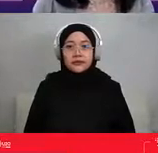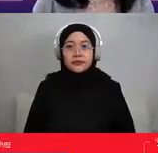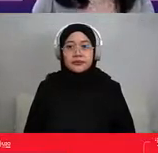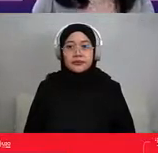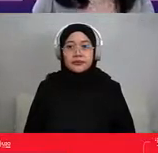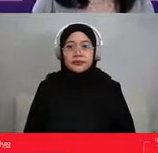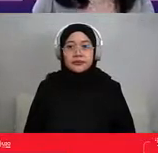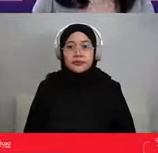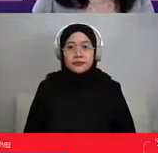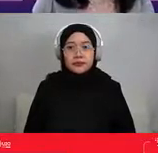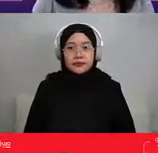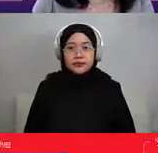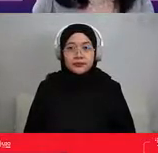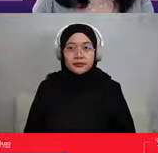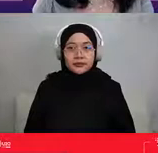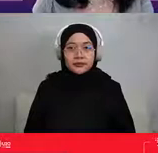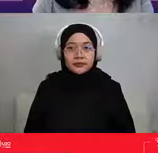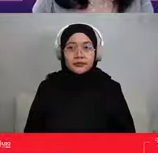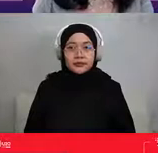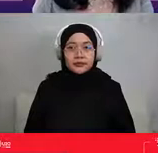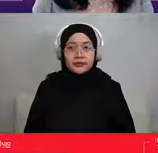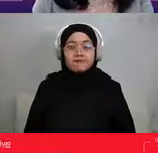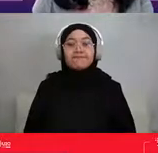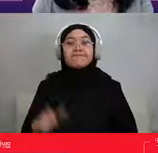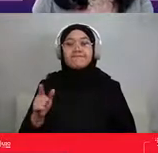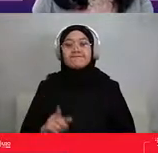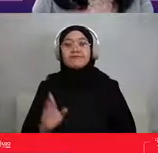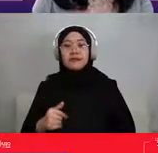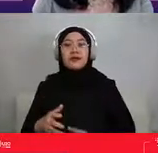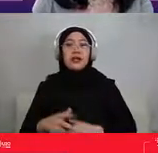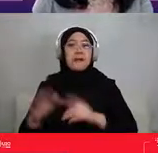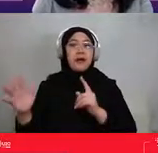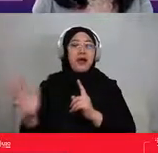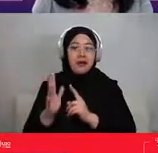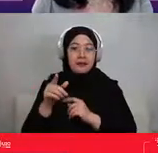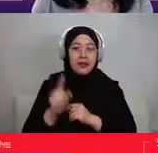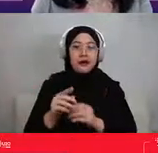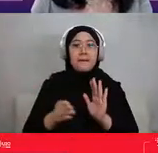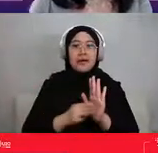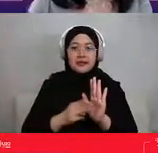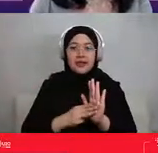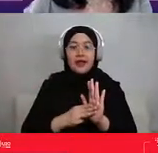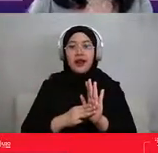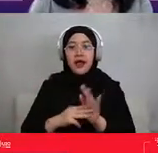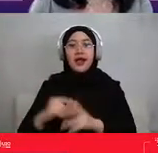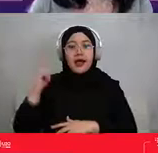It appears we are facing some technical or audio issues with Mr. Pathy, and